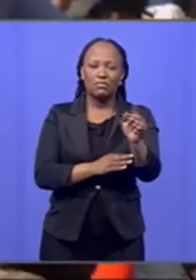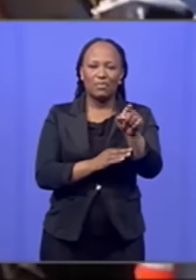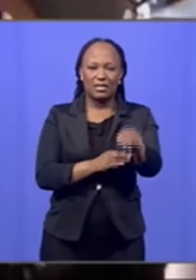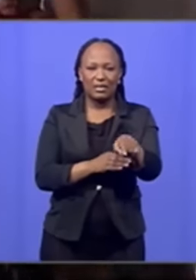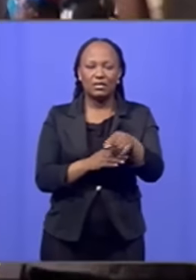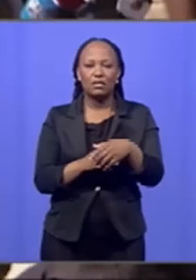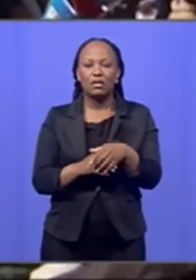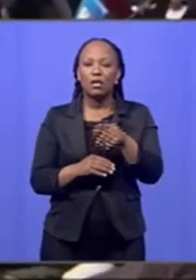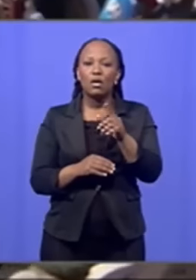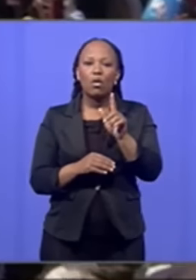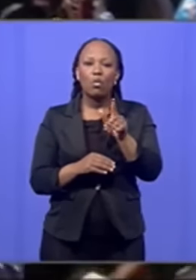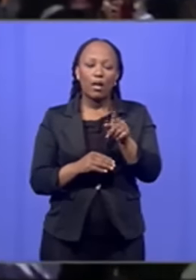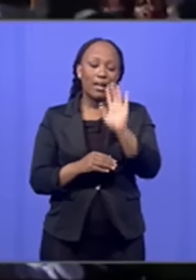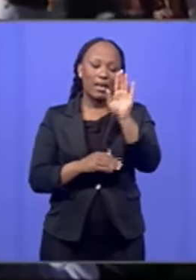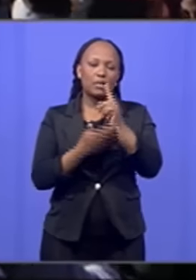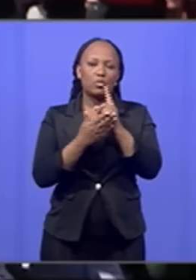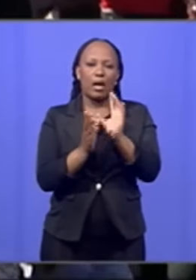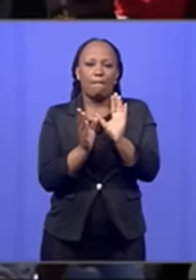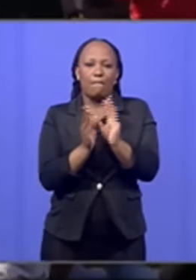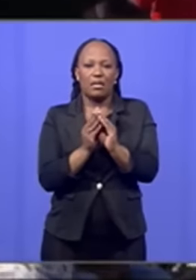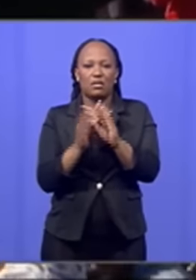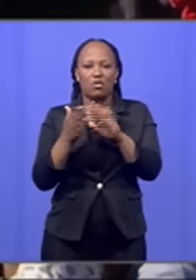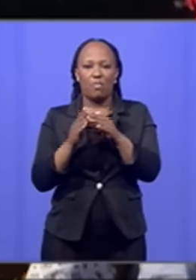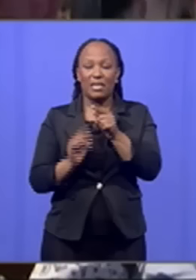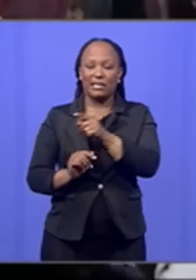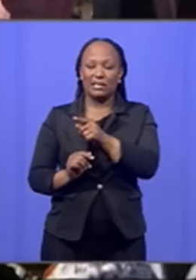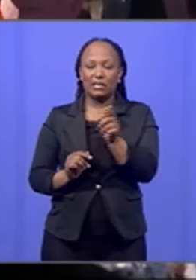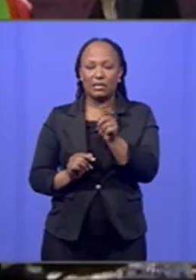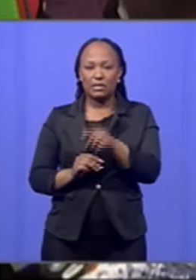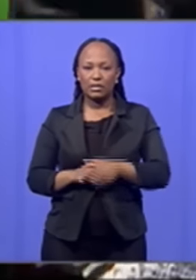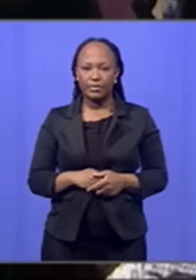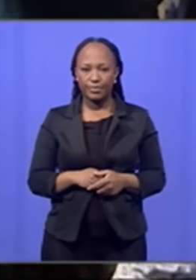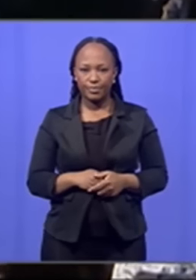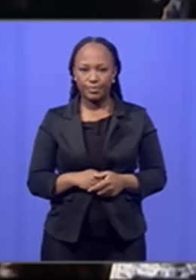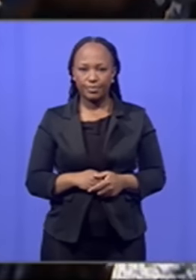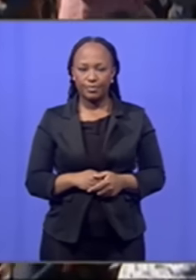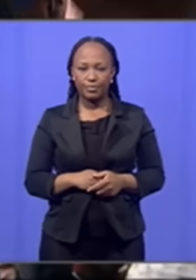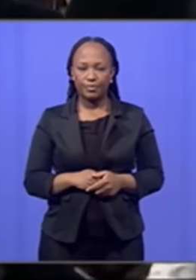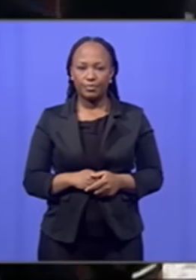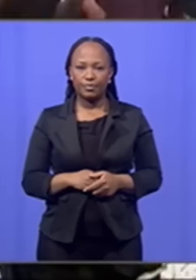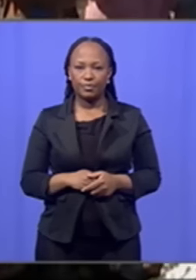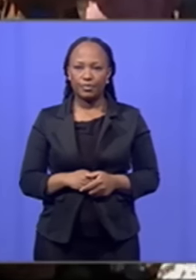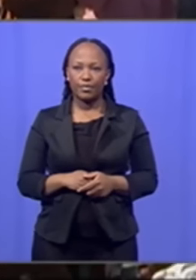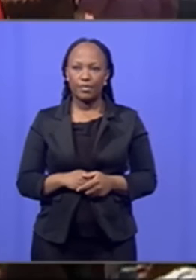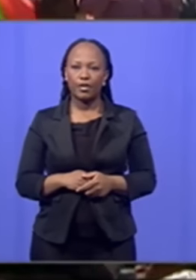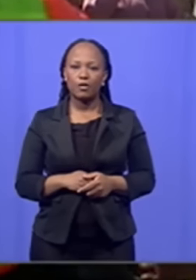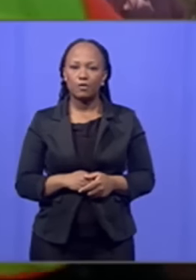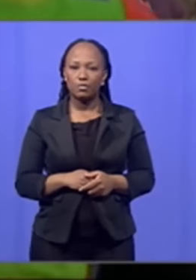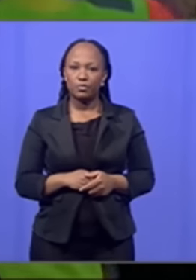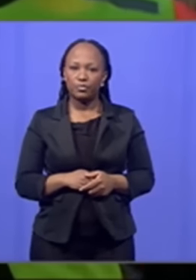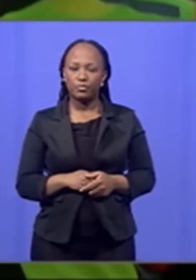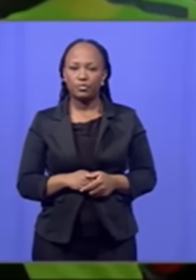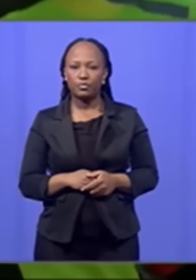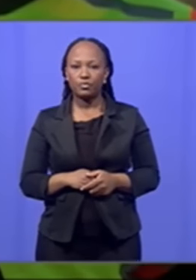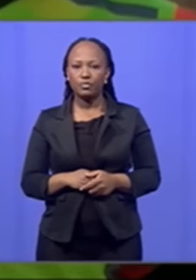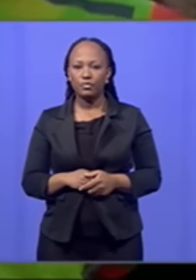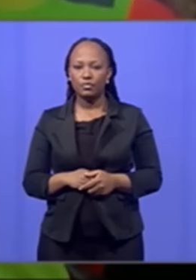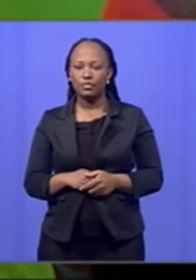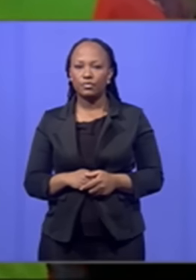kopana le baagi mo bekeng e tlang. Ke Thabiso Moss wa dikgang tsa SABC mo Rasimoni ka fa ntlenyana